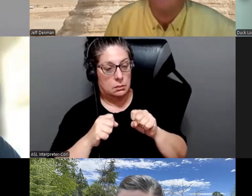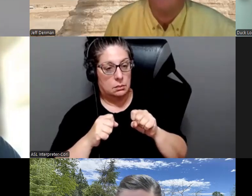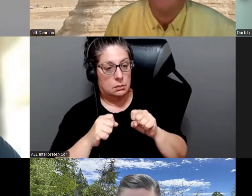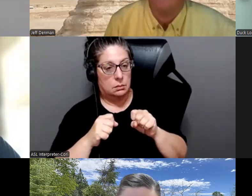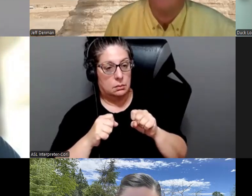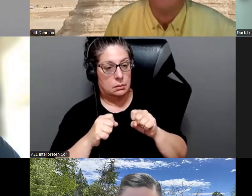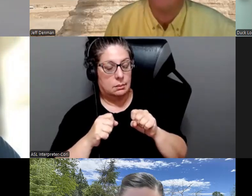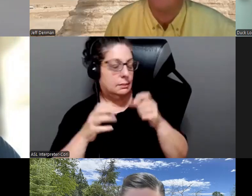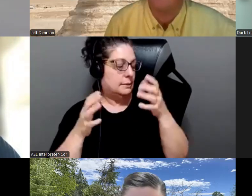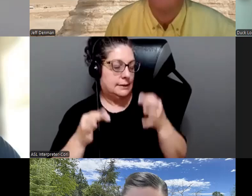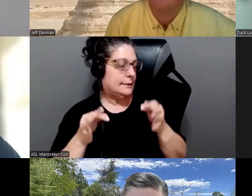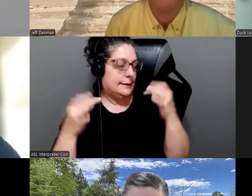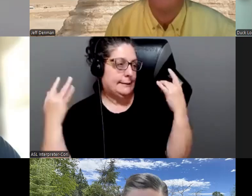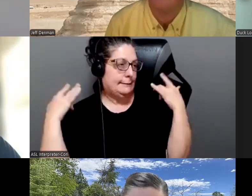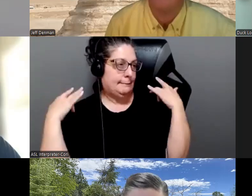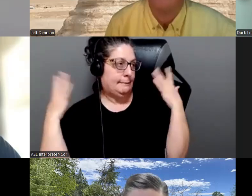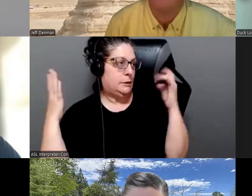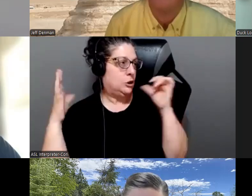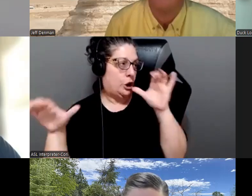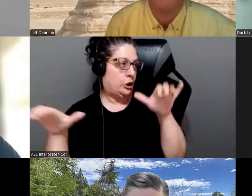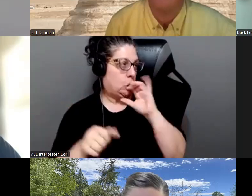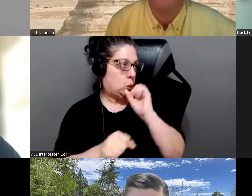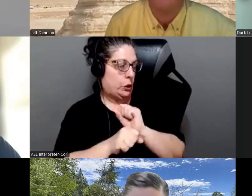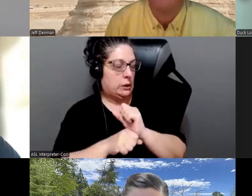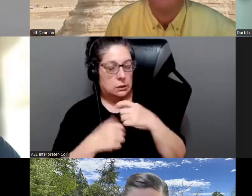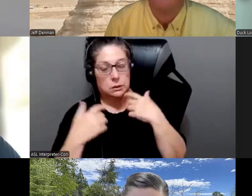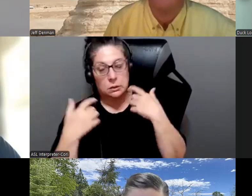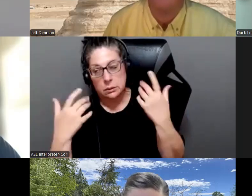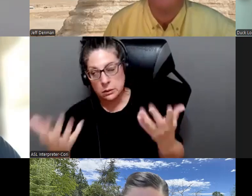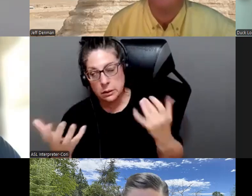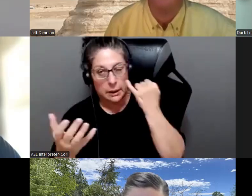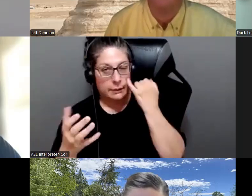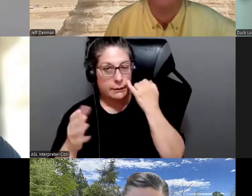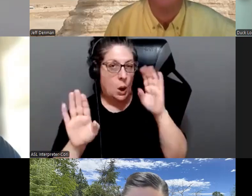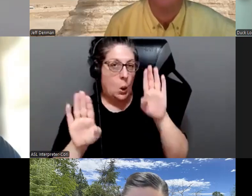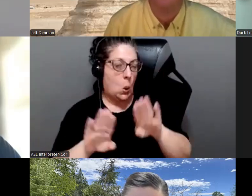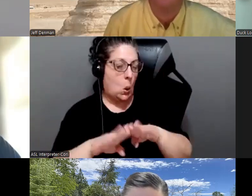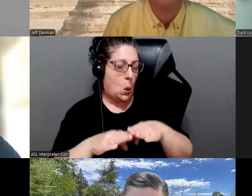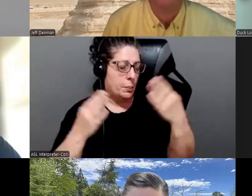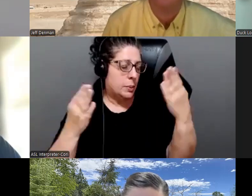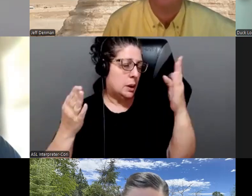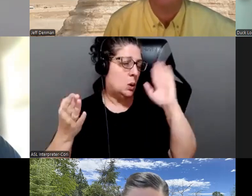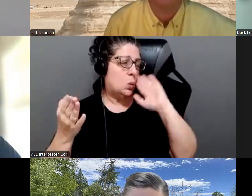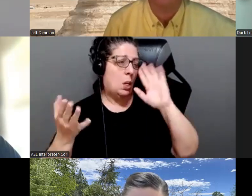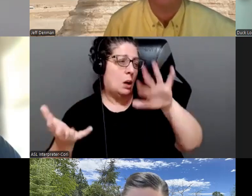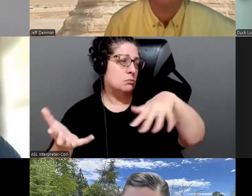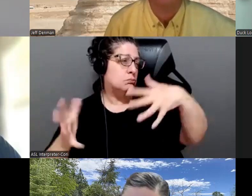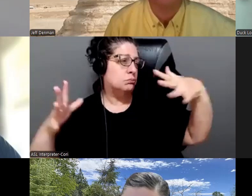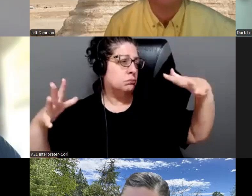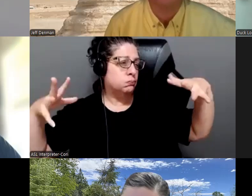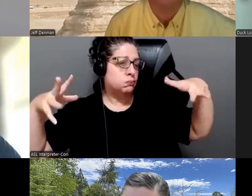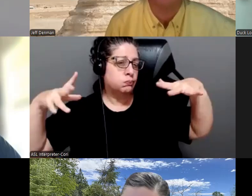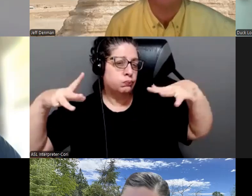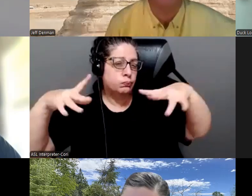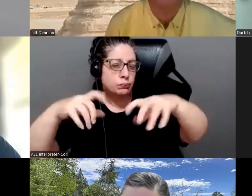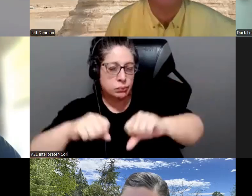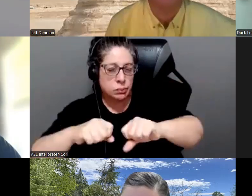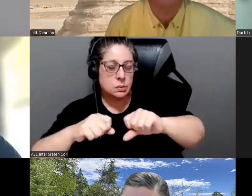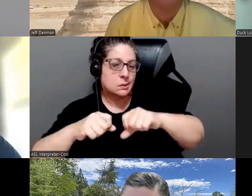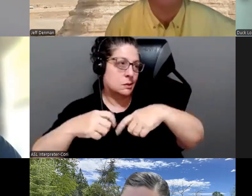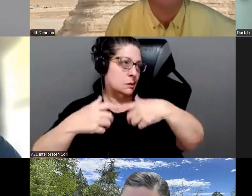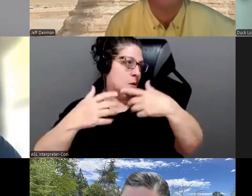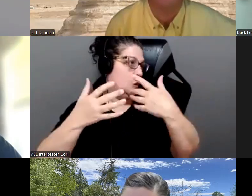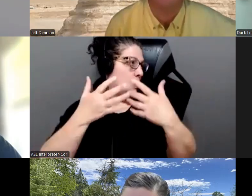to just decide not to do work, right? Say, man, when we open this up, it's going to get taken over by, and just fill in the blank,